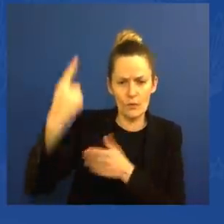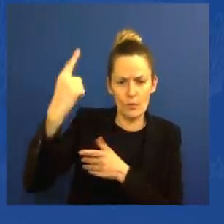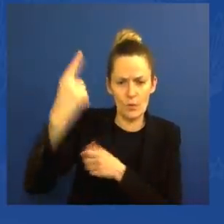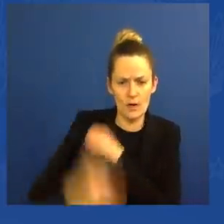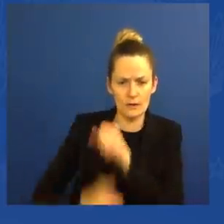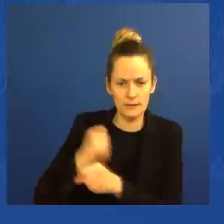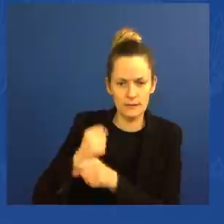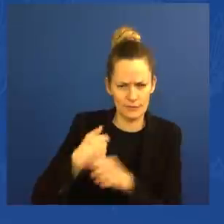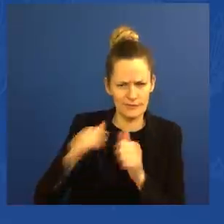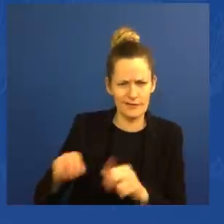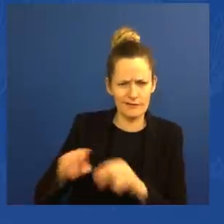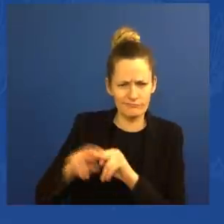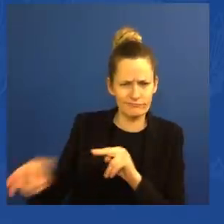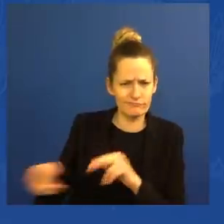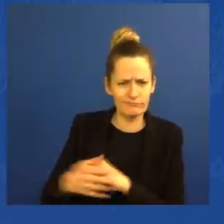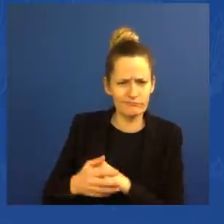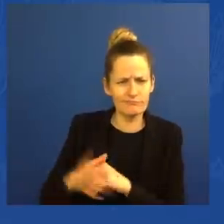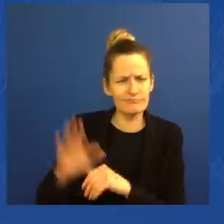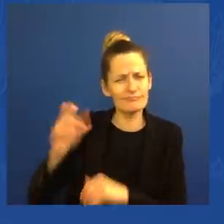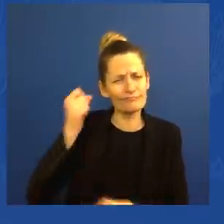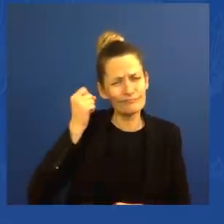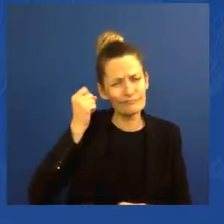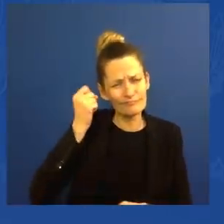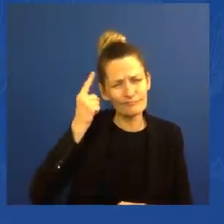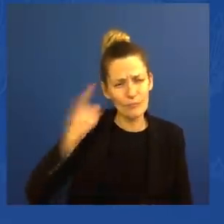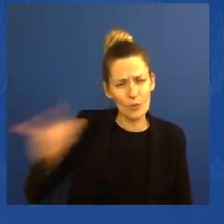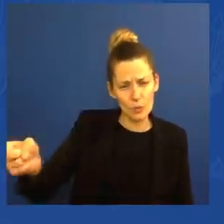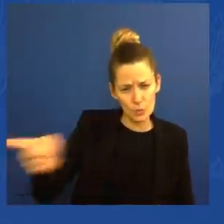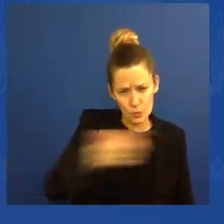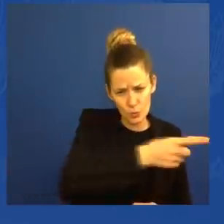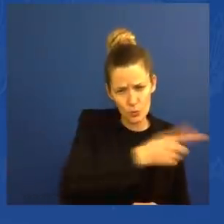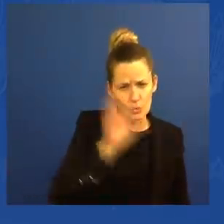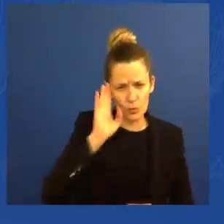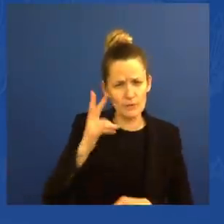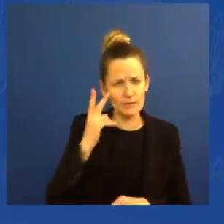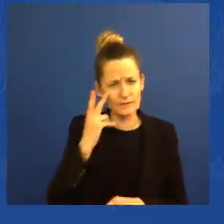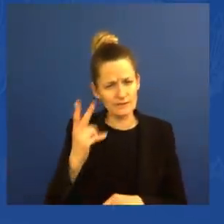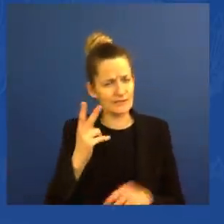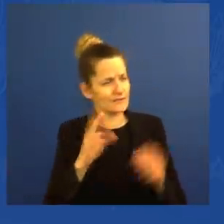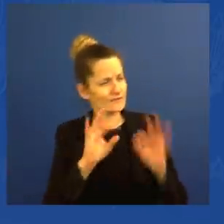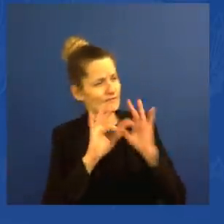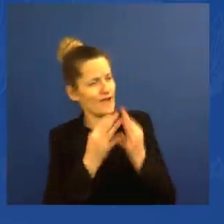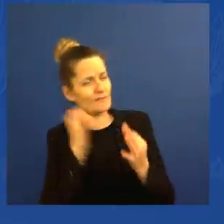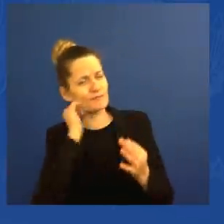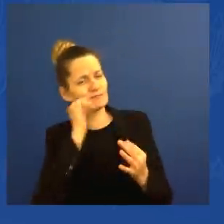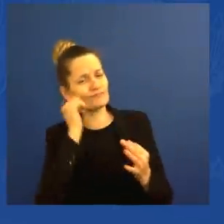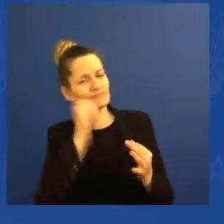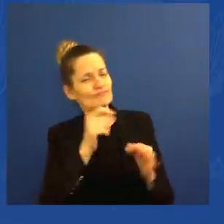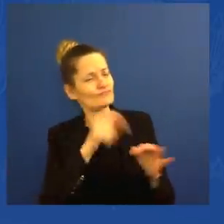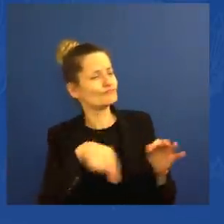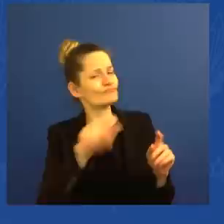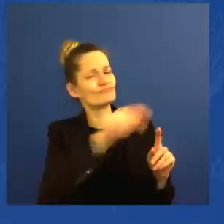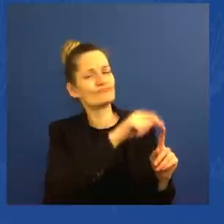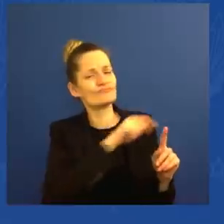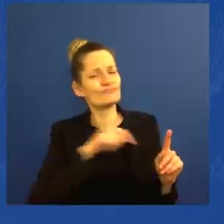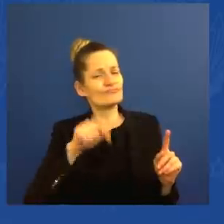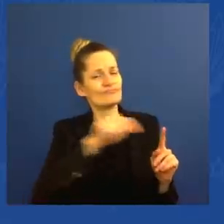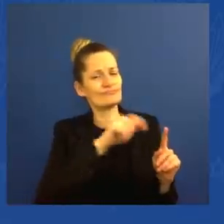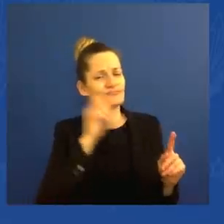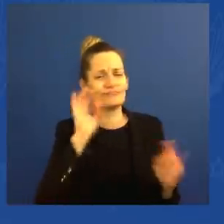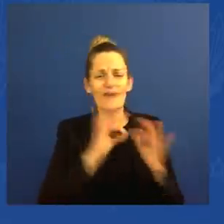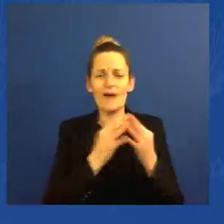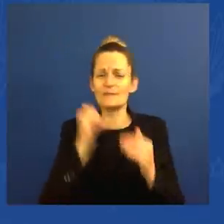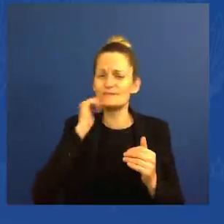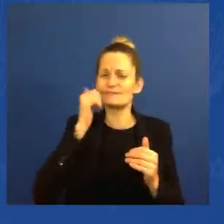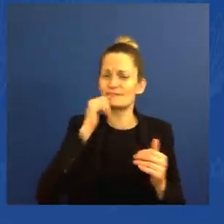the street in your neighborhoods. You understand the cost if we fail to act. We need your voices, the